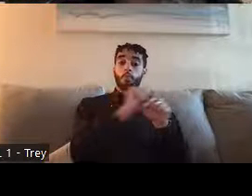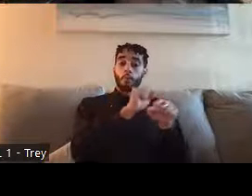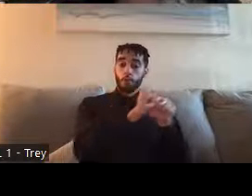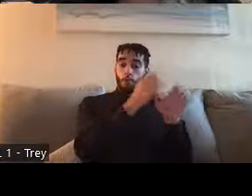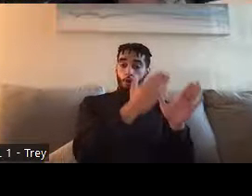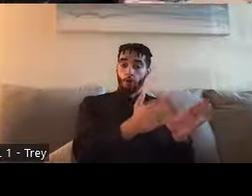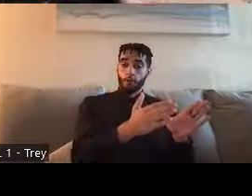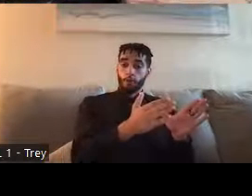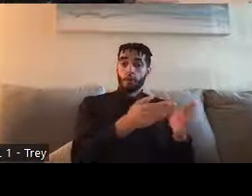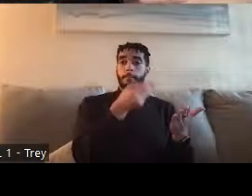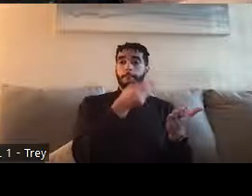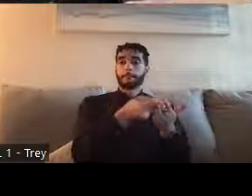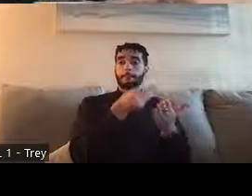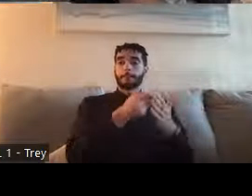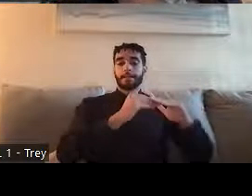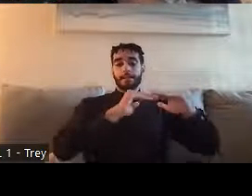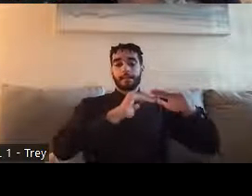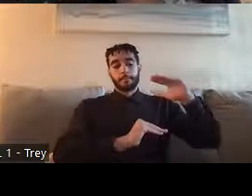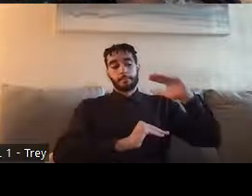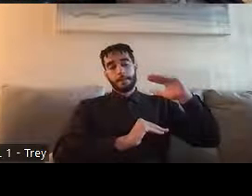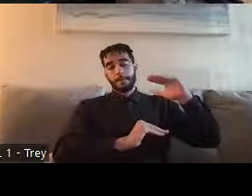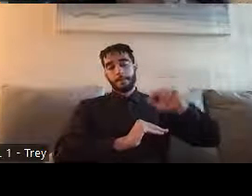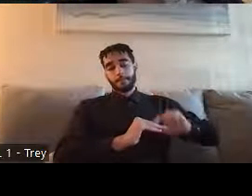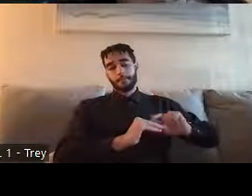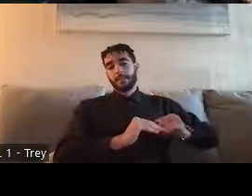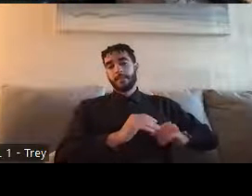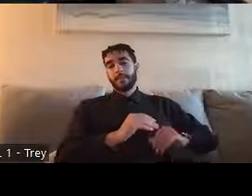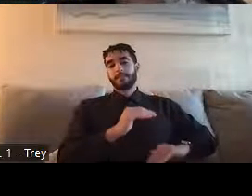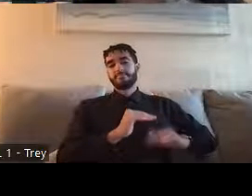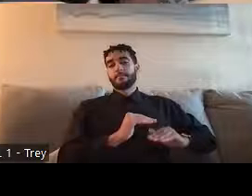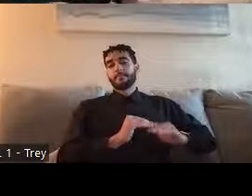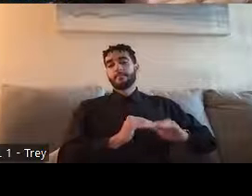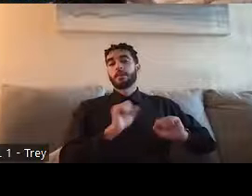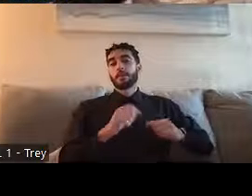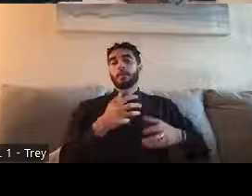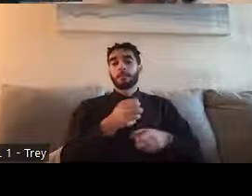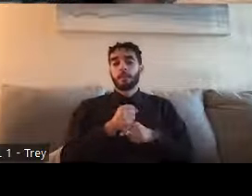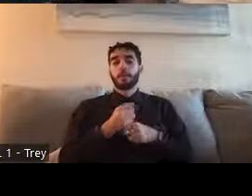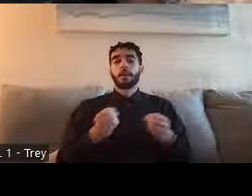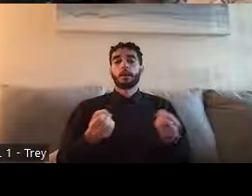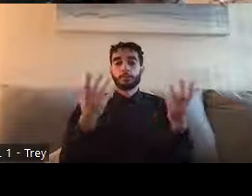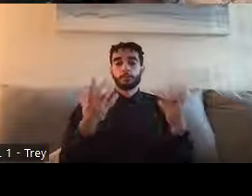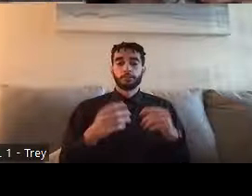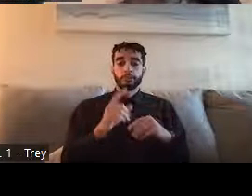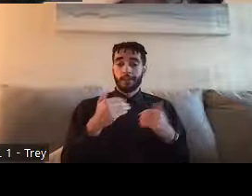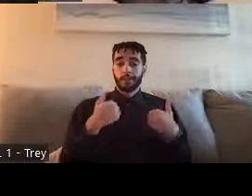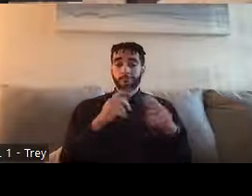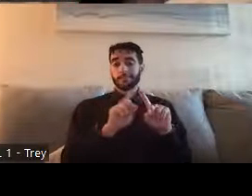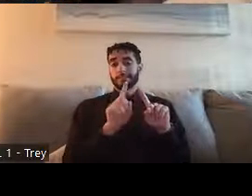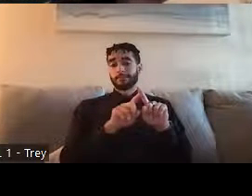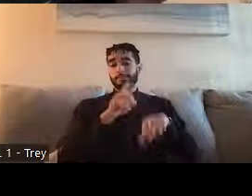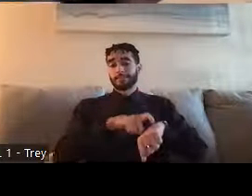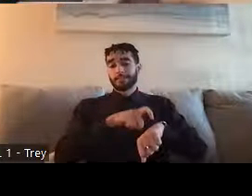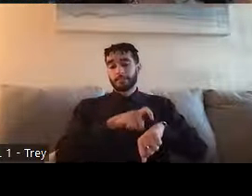of legislation. It is spread over multiple years, 3 years. There are different timelines and different